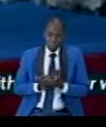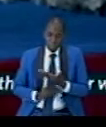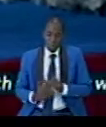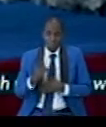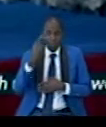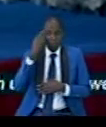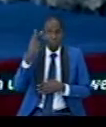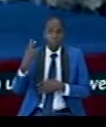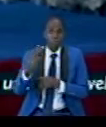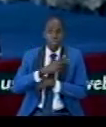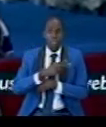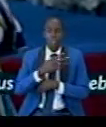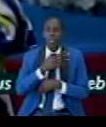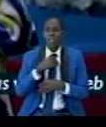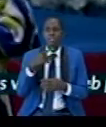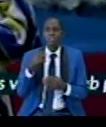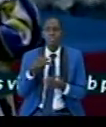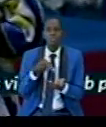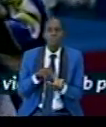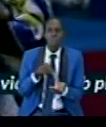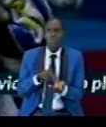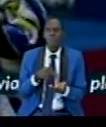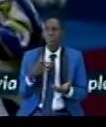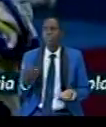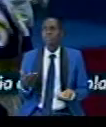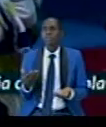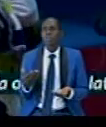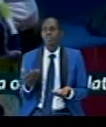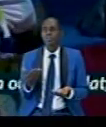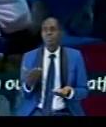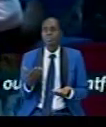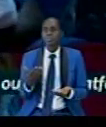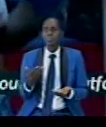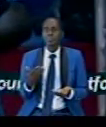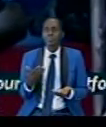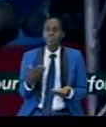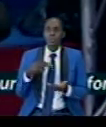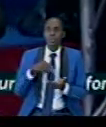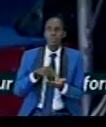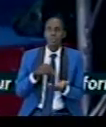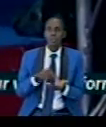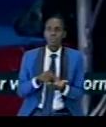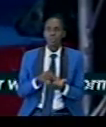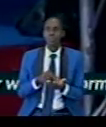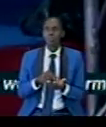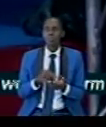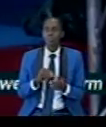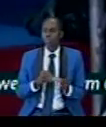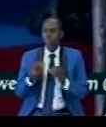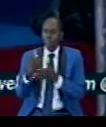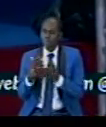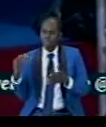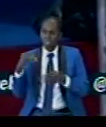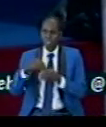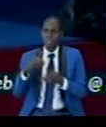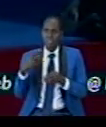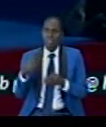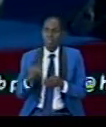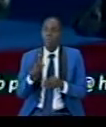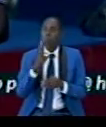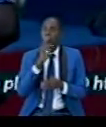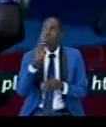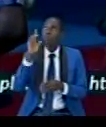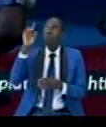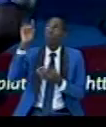that is taking care of me has to put oxytocin in the drip that almost take away my life and that of the